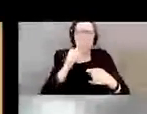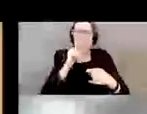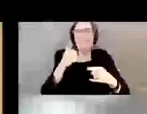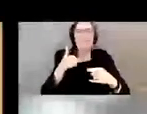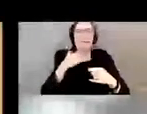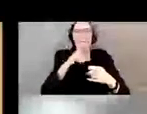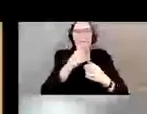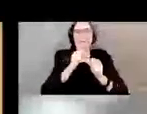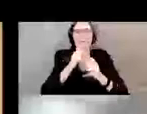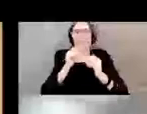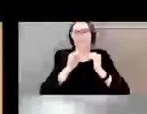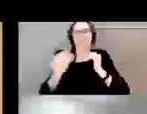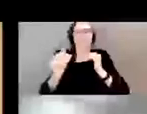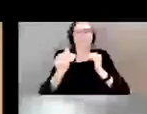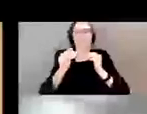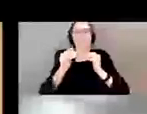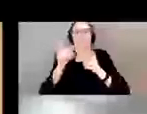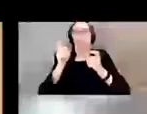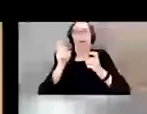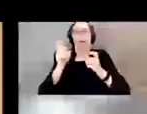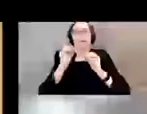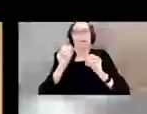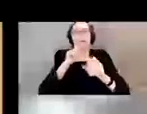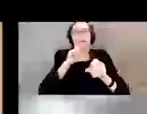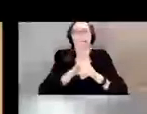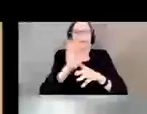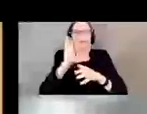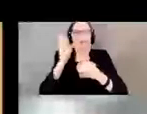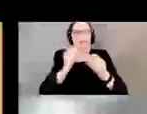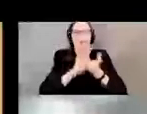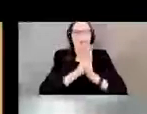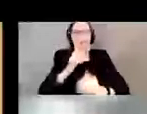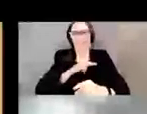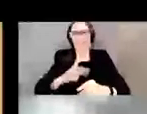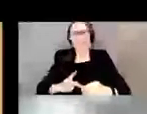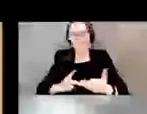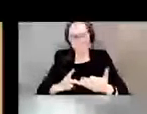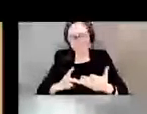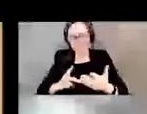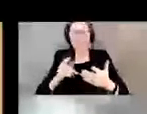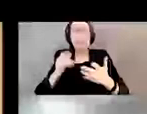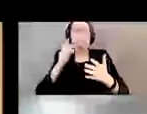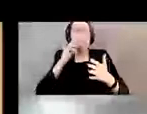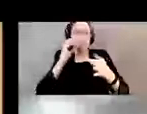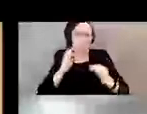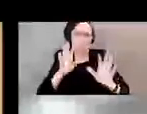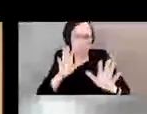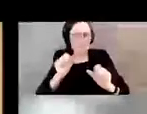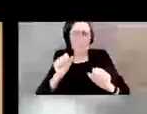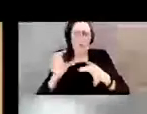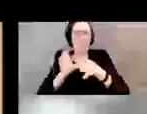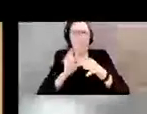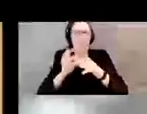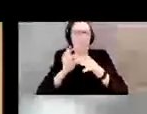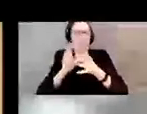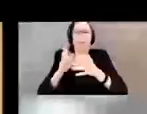reign. There's no guarantee that he will be king. And so what he decides to do is to unify his new title,